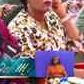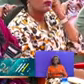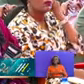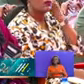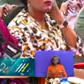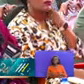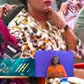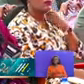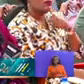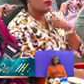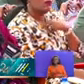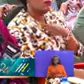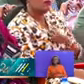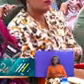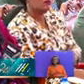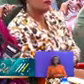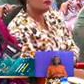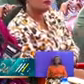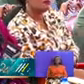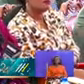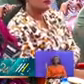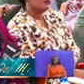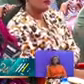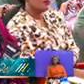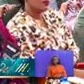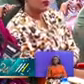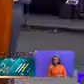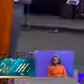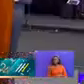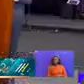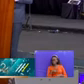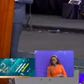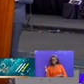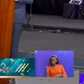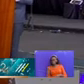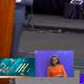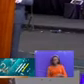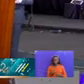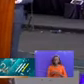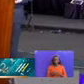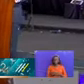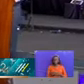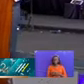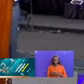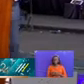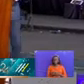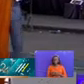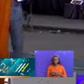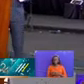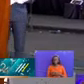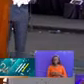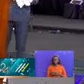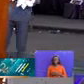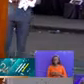shops and then the pastor who took me there told me if this thing does not work it could not be here so it